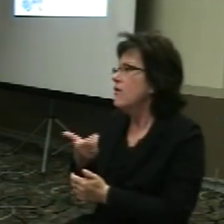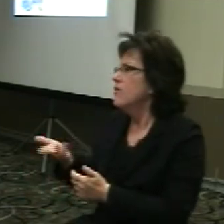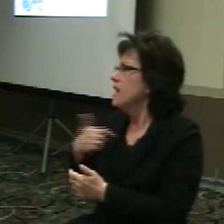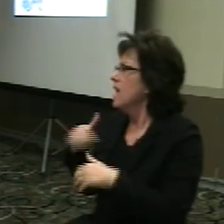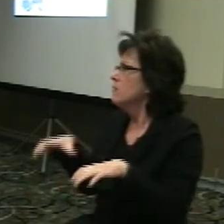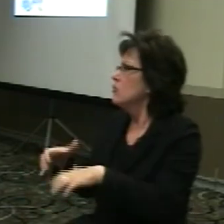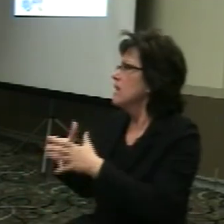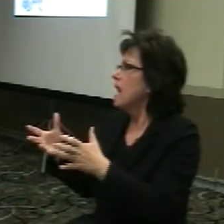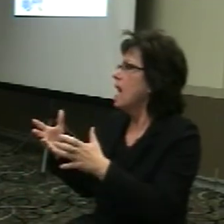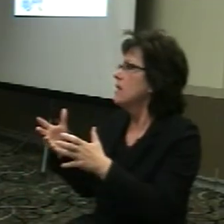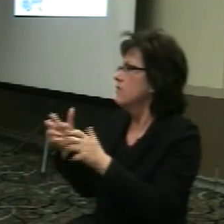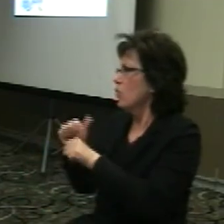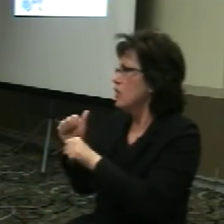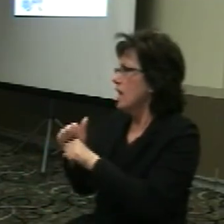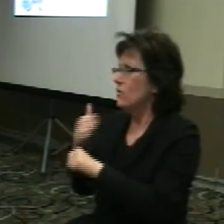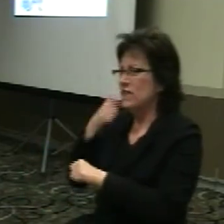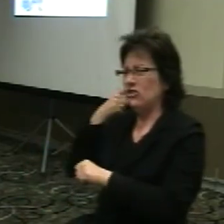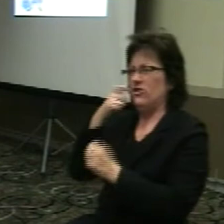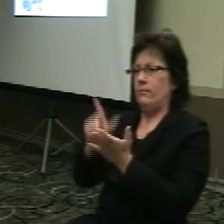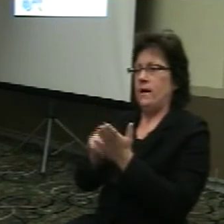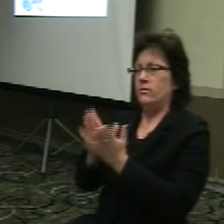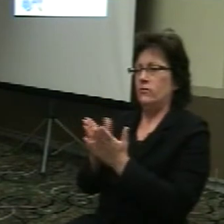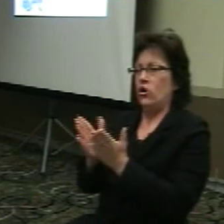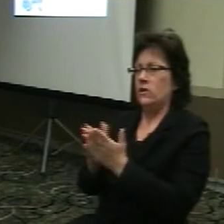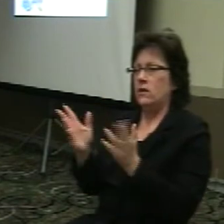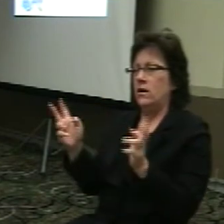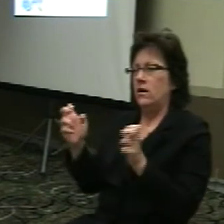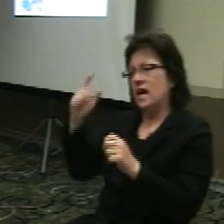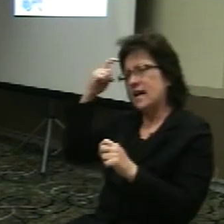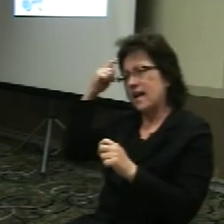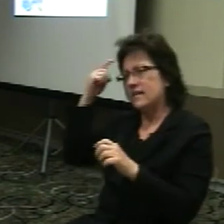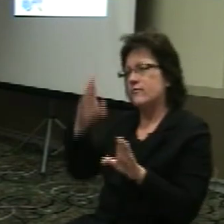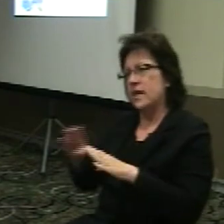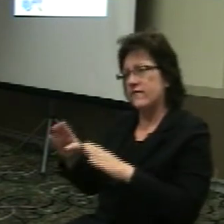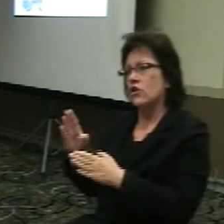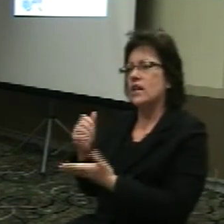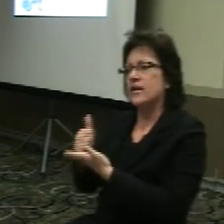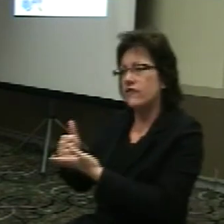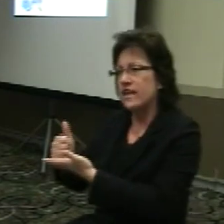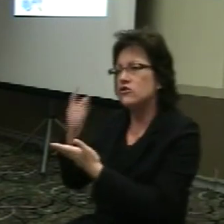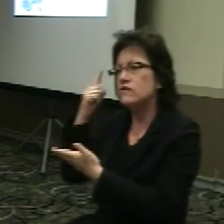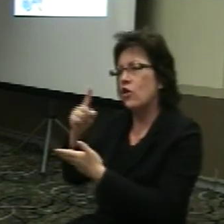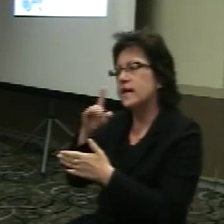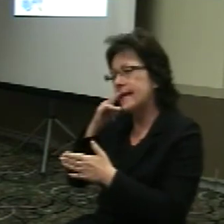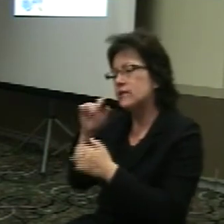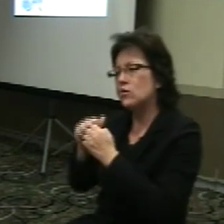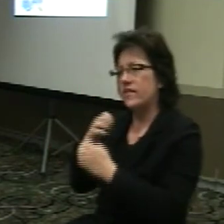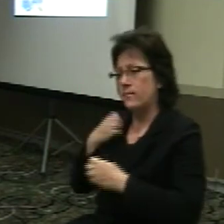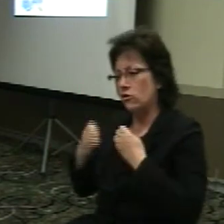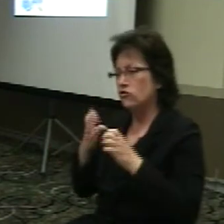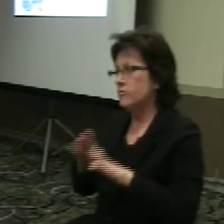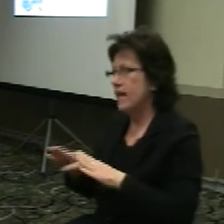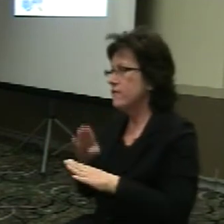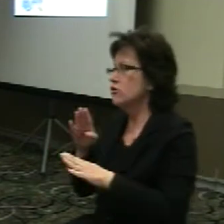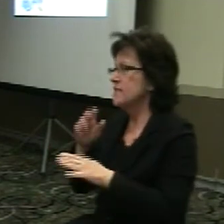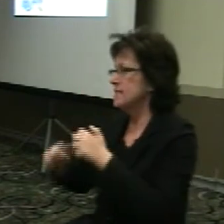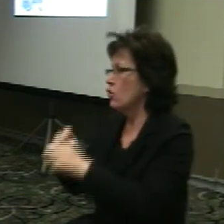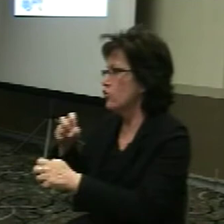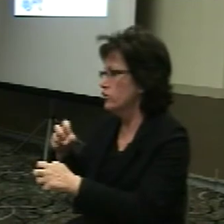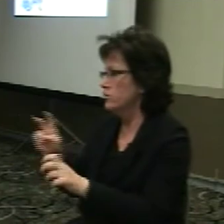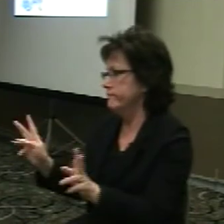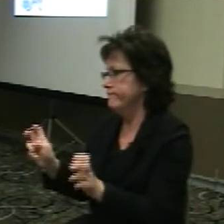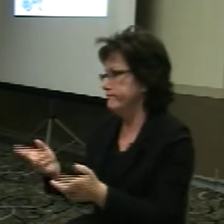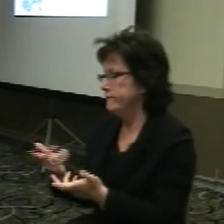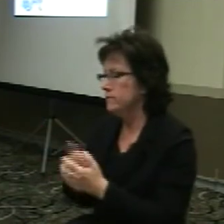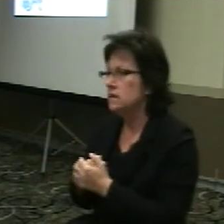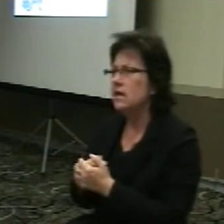we just published a book on cognitive behavioral interventions for kids with emotional and behavioral disorders. And just